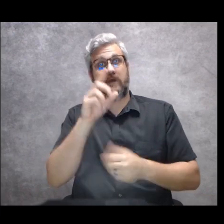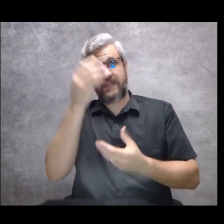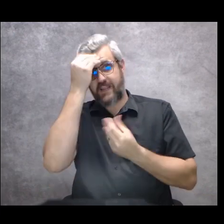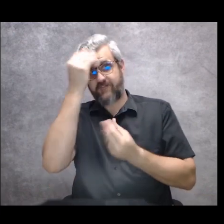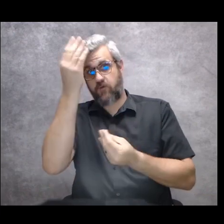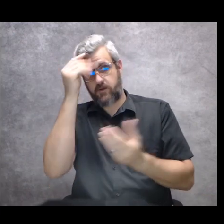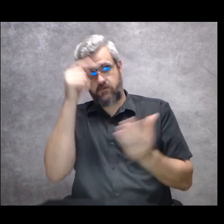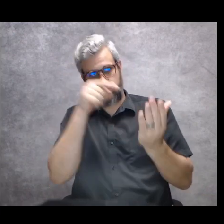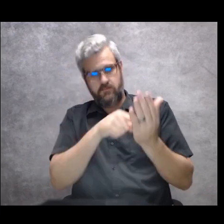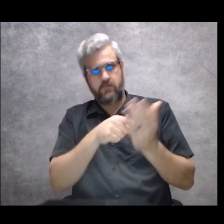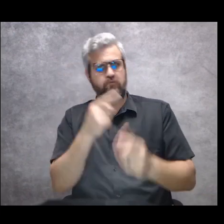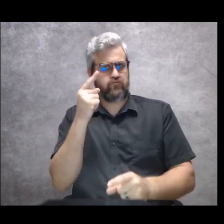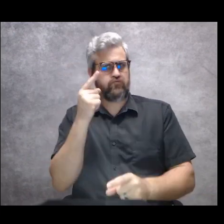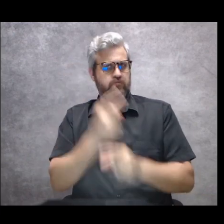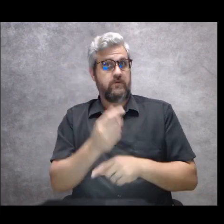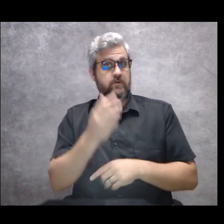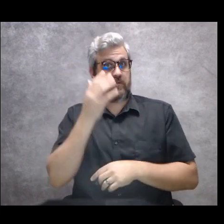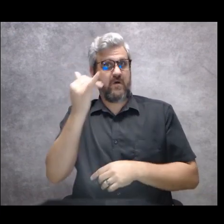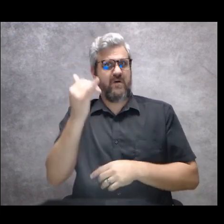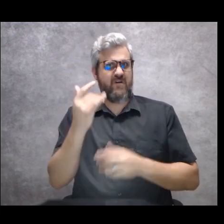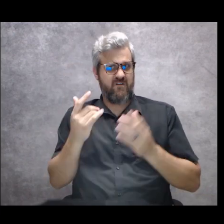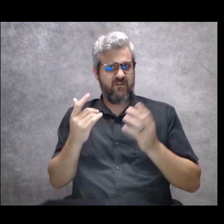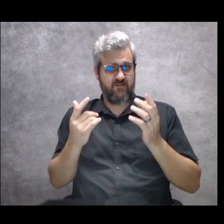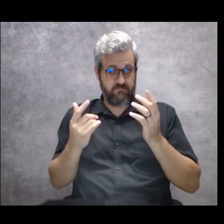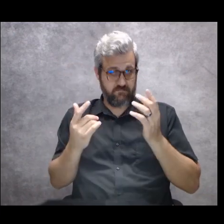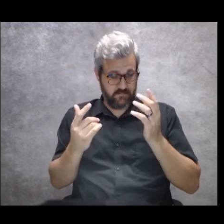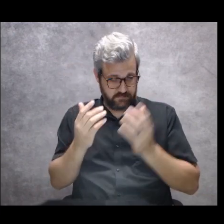system is correct because some